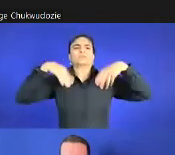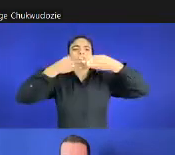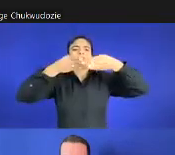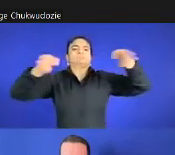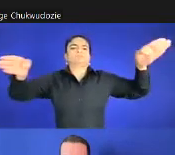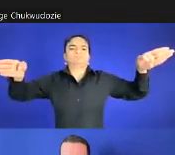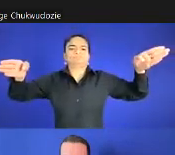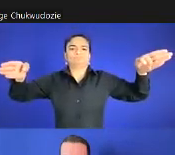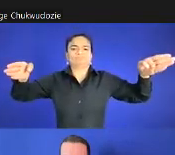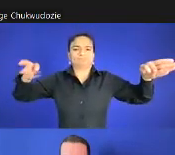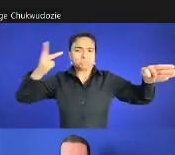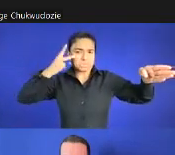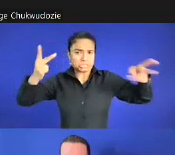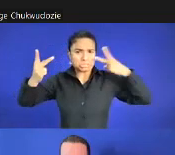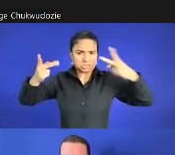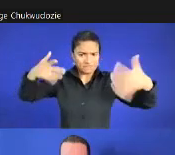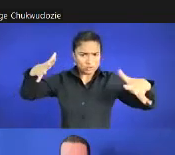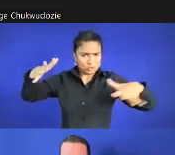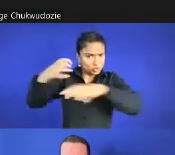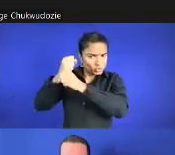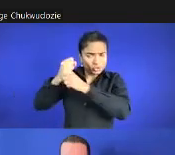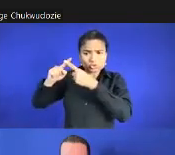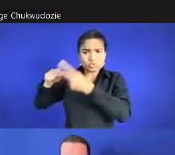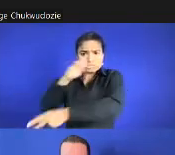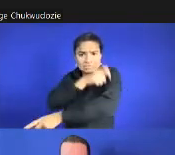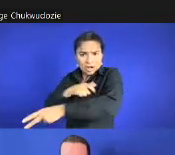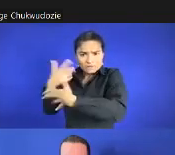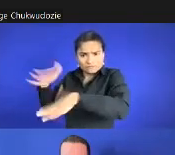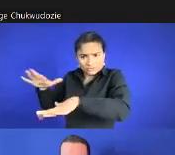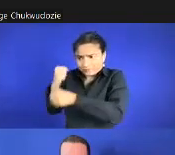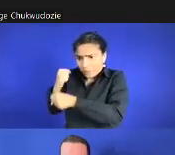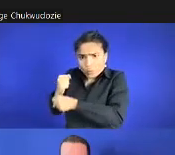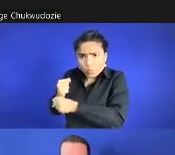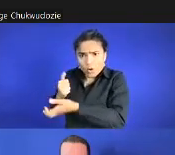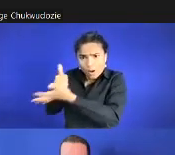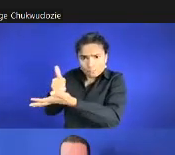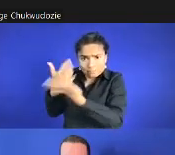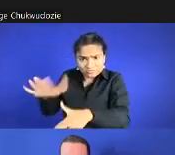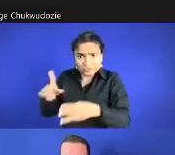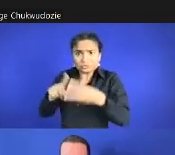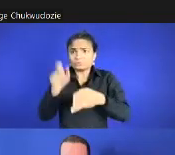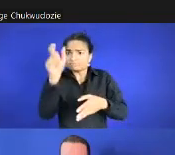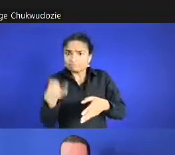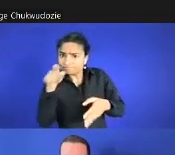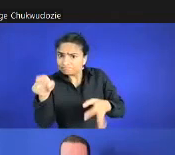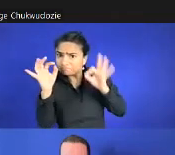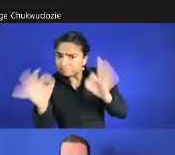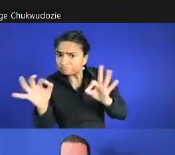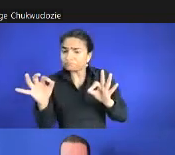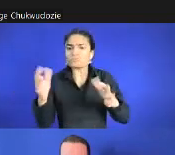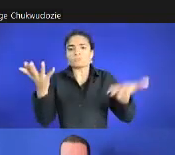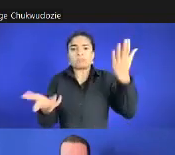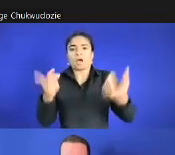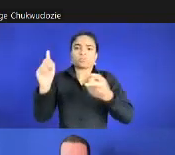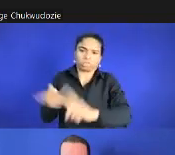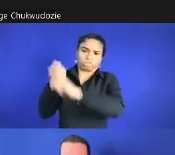question has been suspended, or whatever it is, whatever the outcome of the investigation or the process